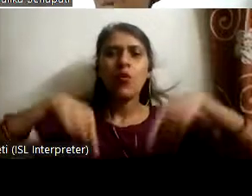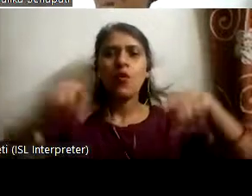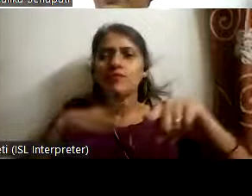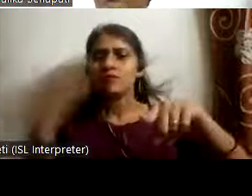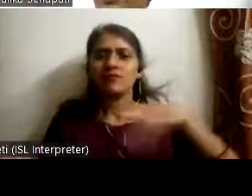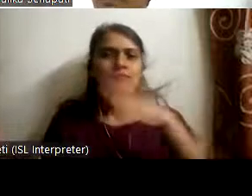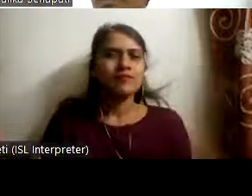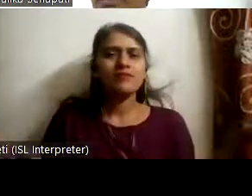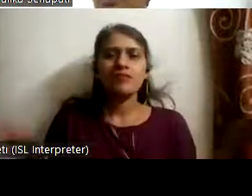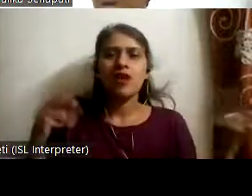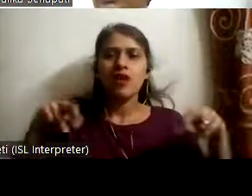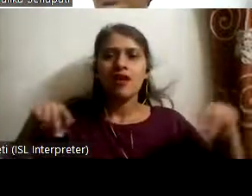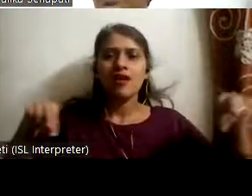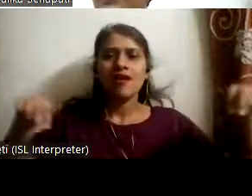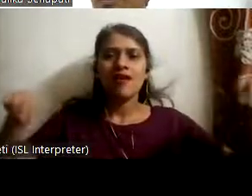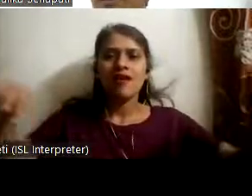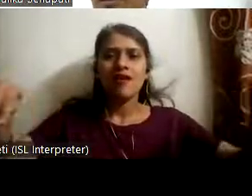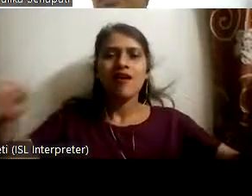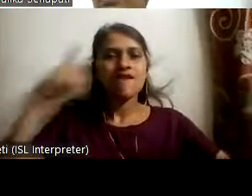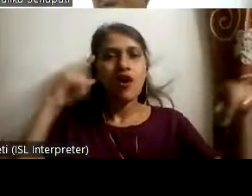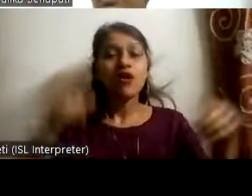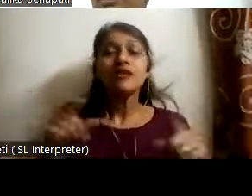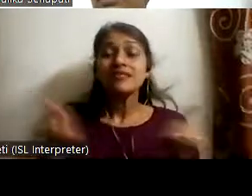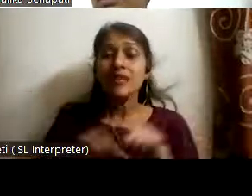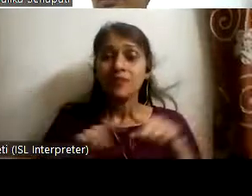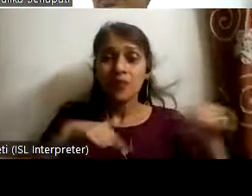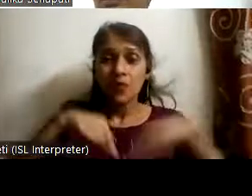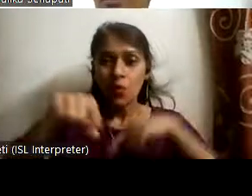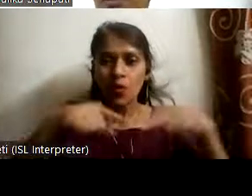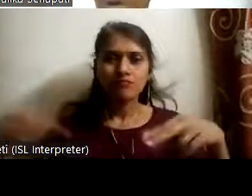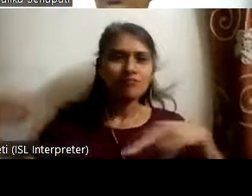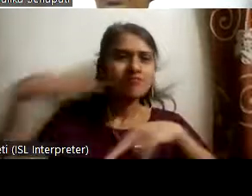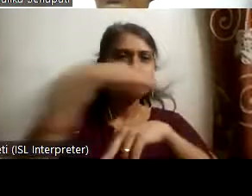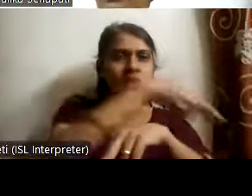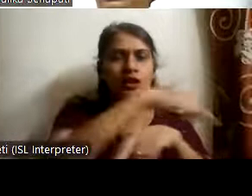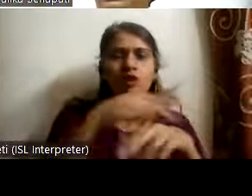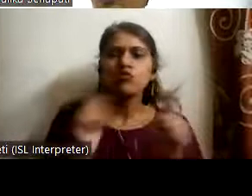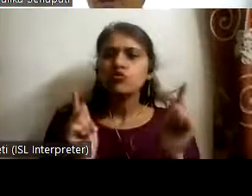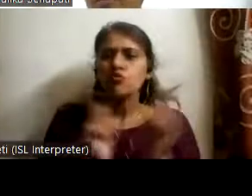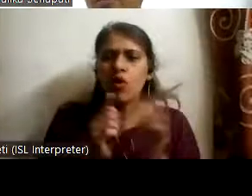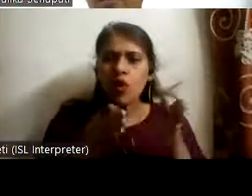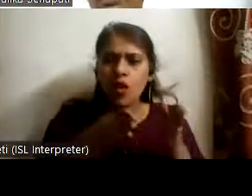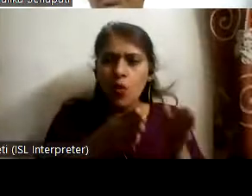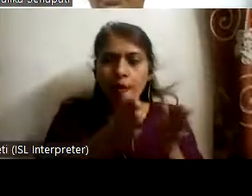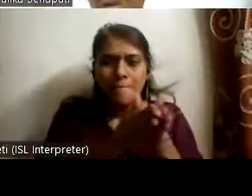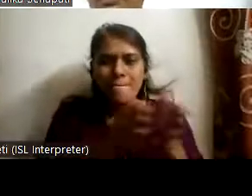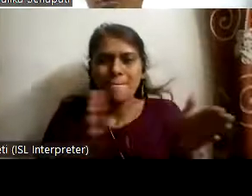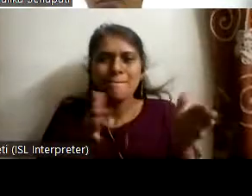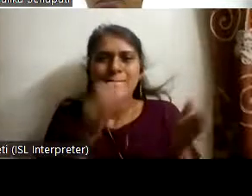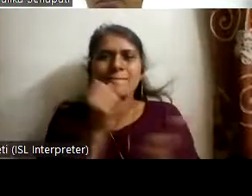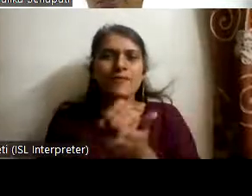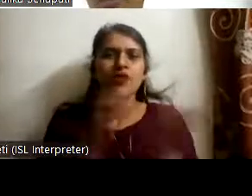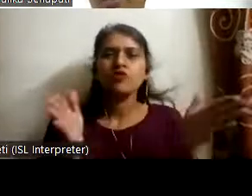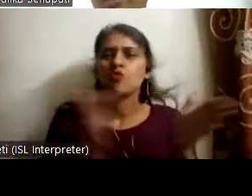Accessible parking with more space, not just like a regular parking with just the size of a small car. It has to be a little wider, because here the person